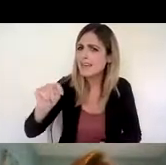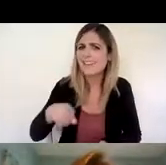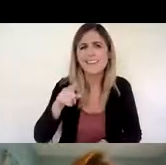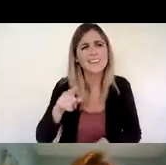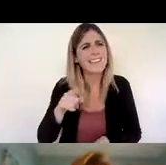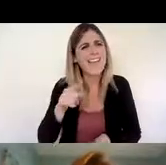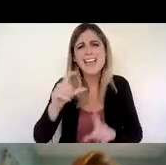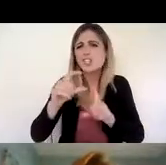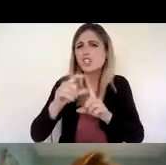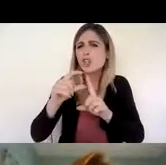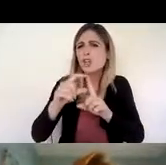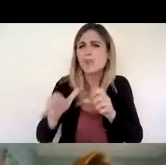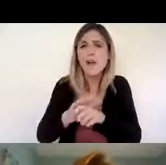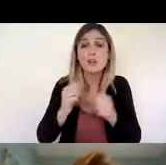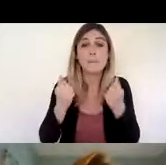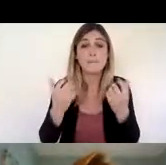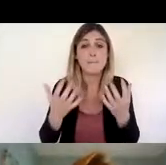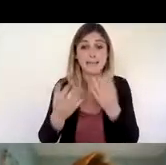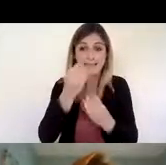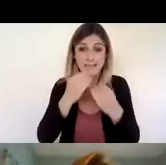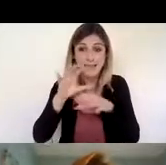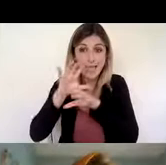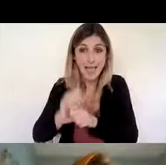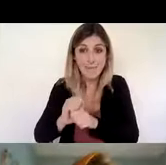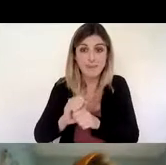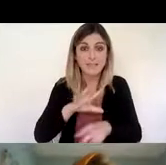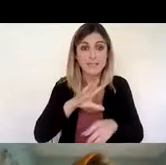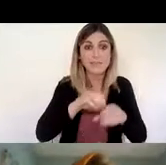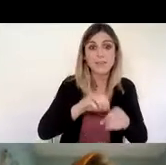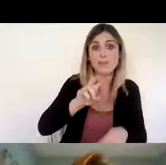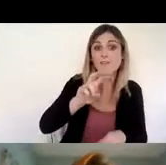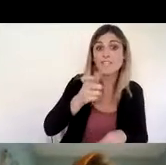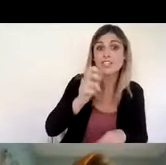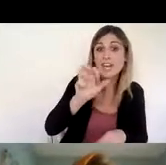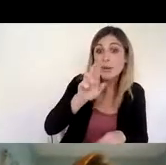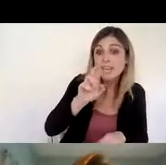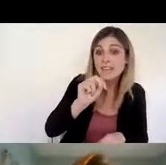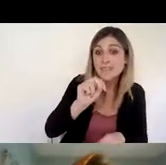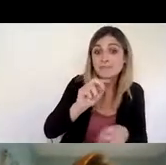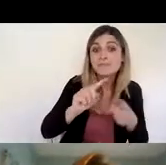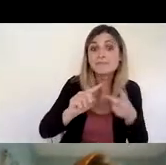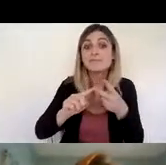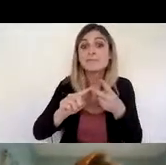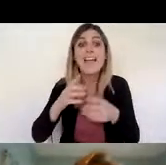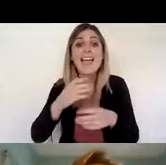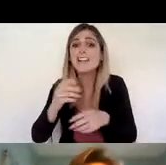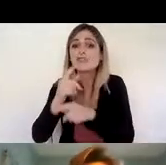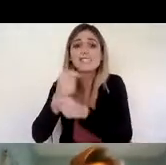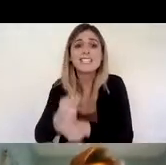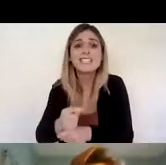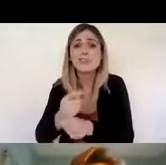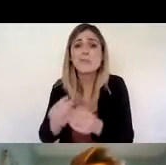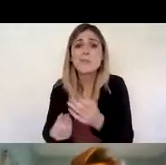different eating patterns. It includes all different kinds of vegetarian diets and also traditional